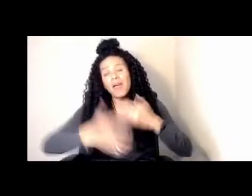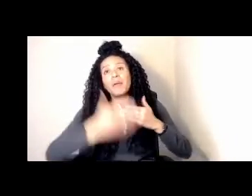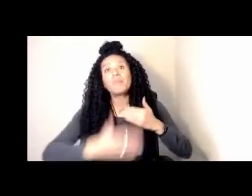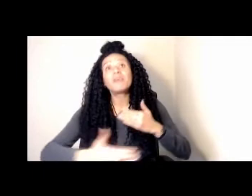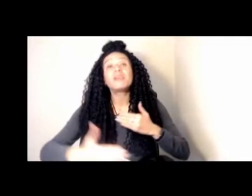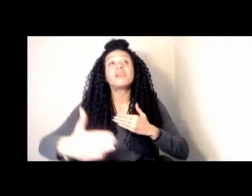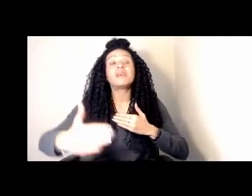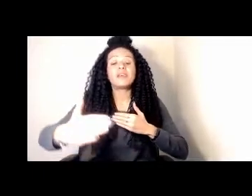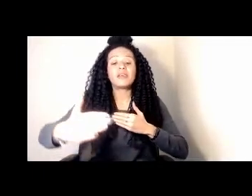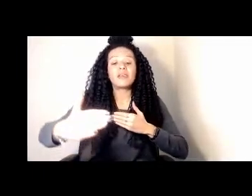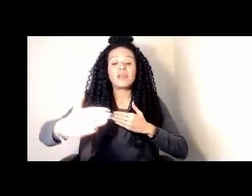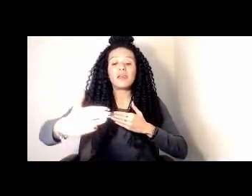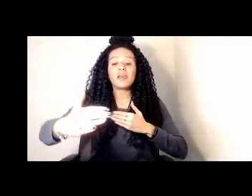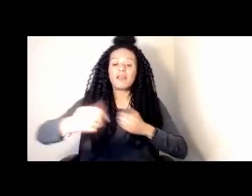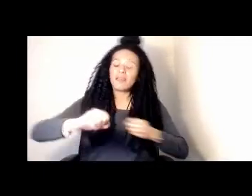may be.